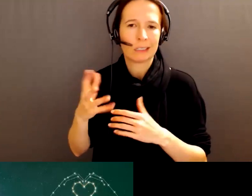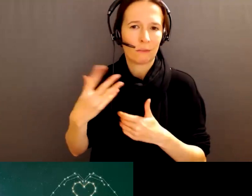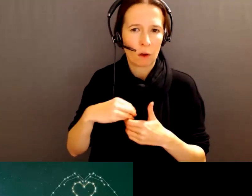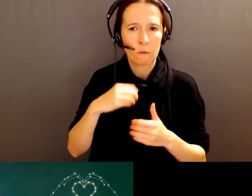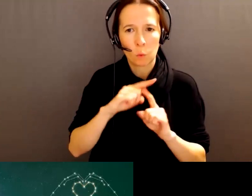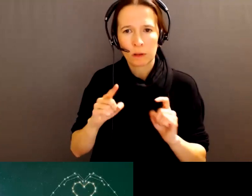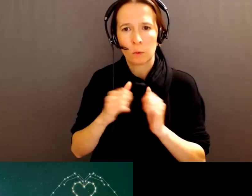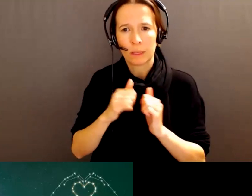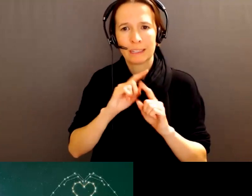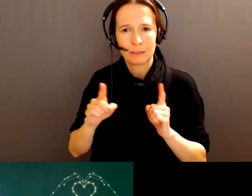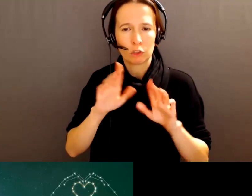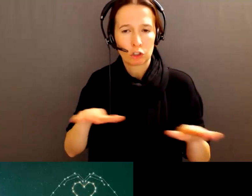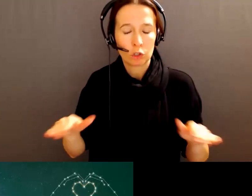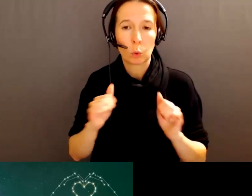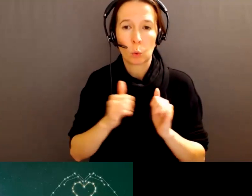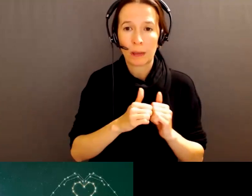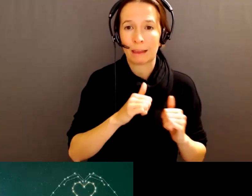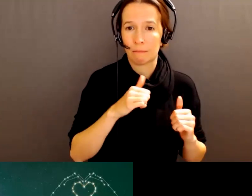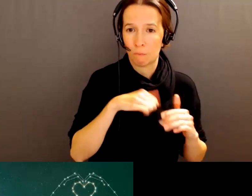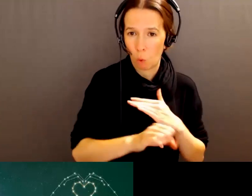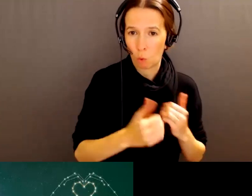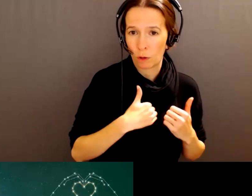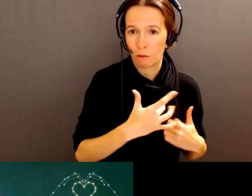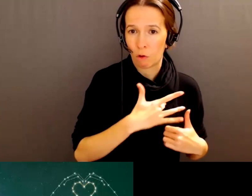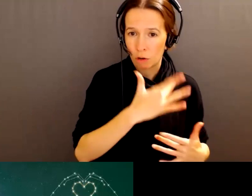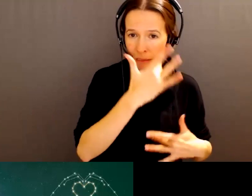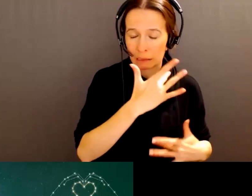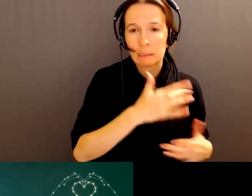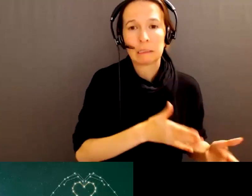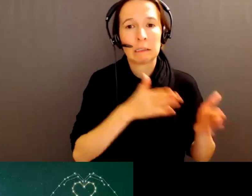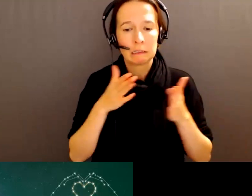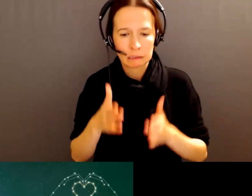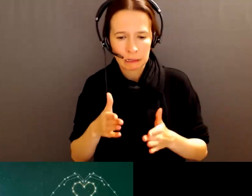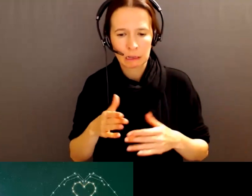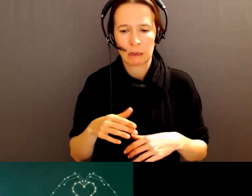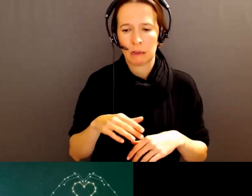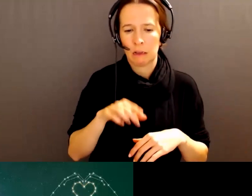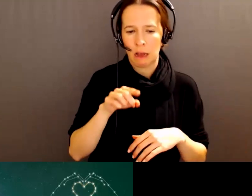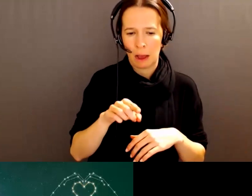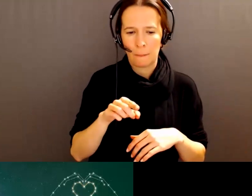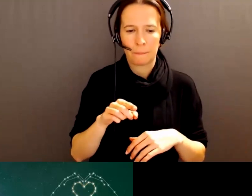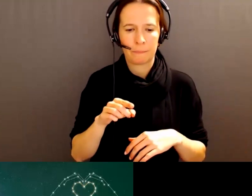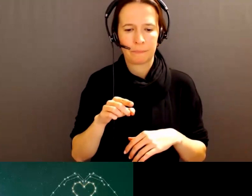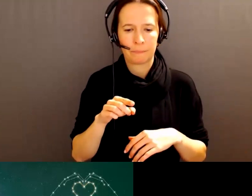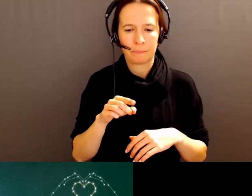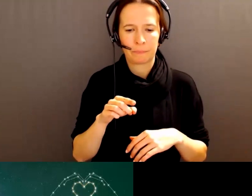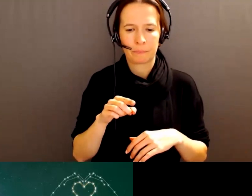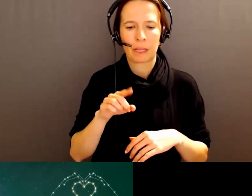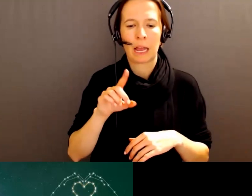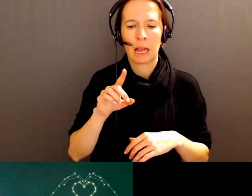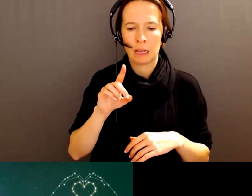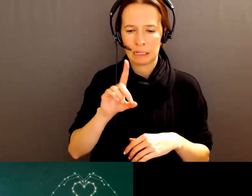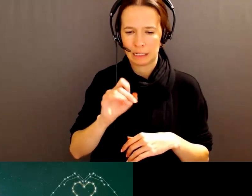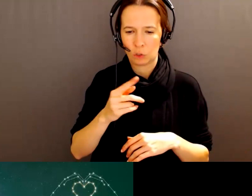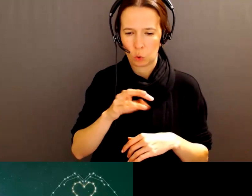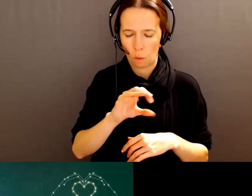and adolescent dystomia. She supports the research program of Dr. Catherine Armstrong, pediatric cardiologist